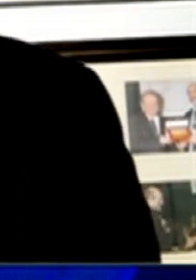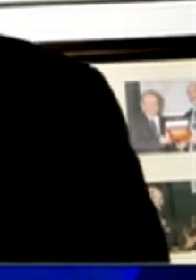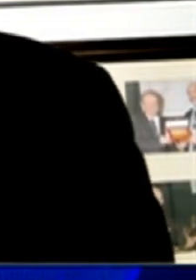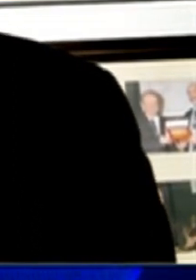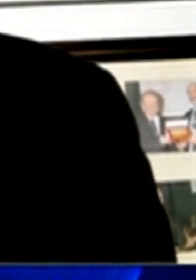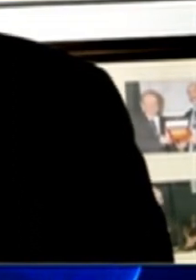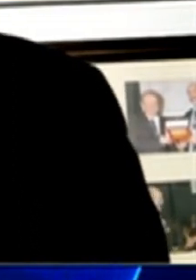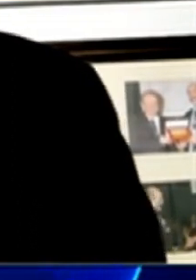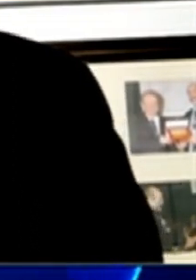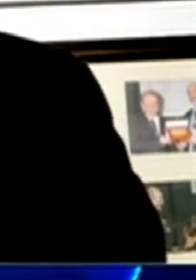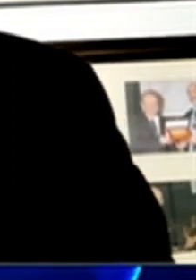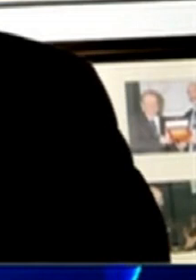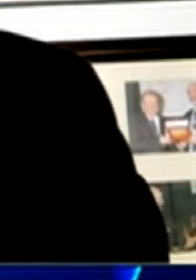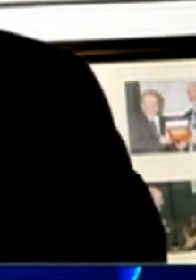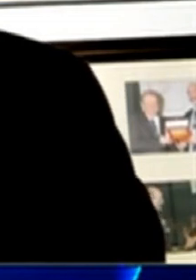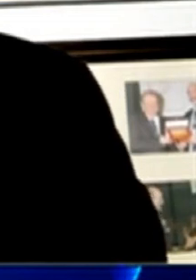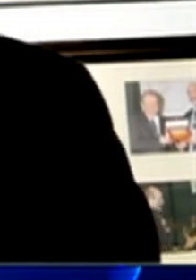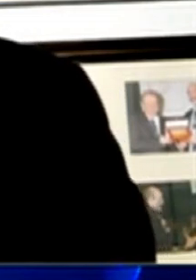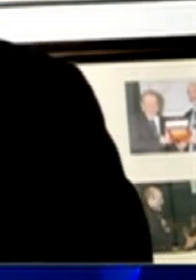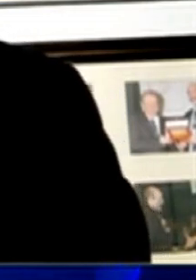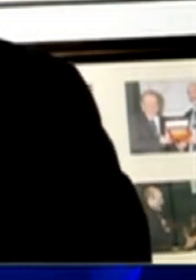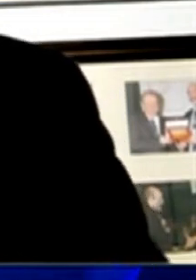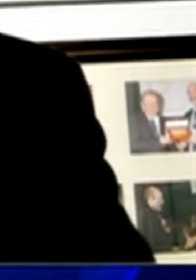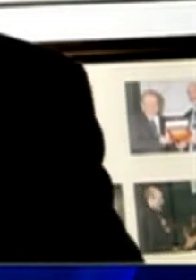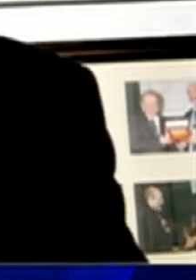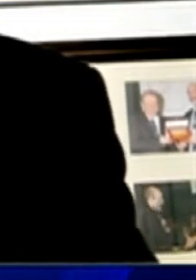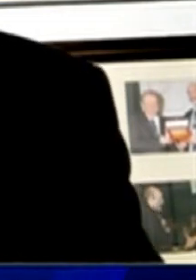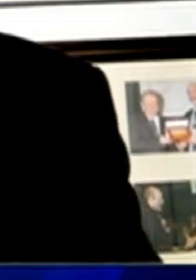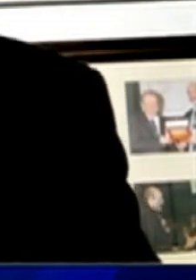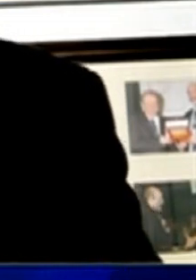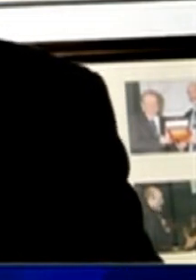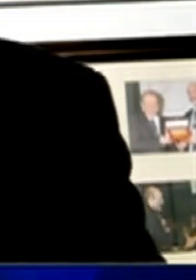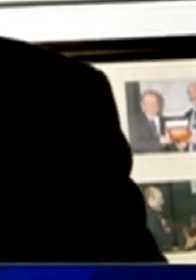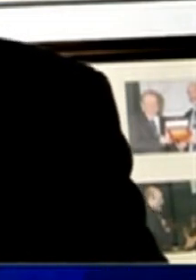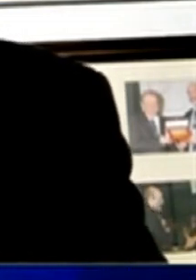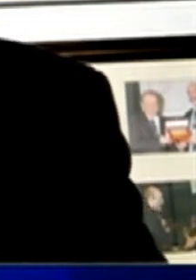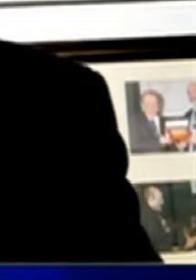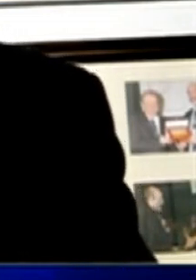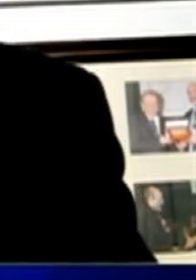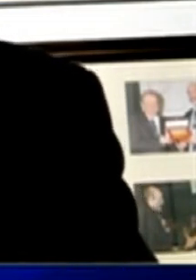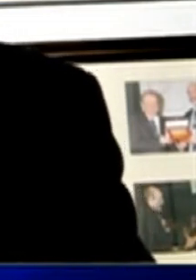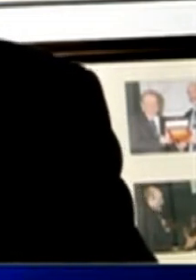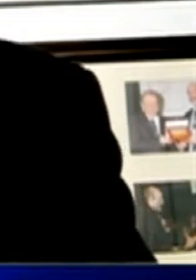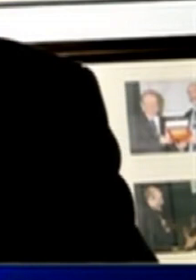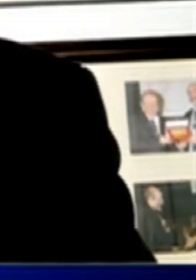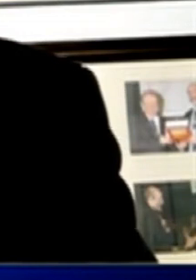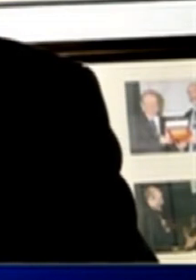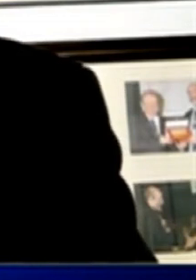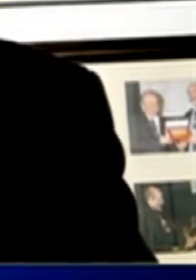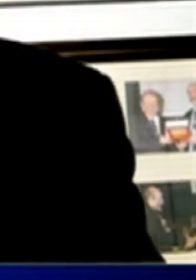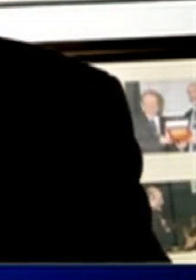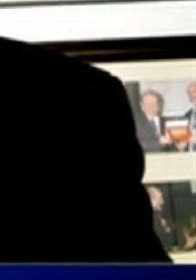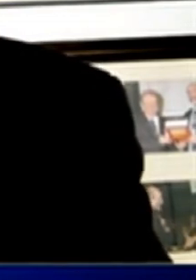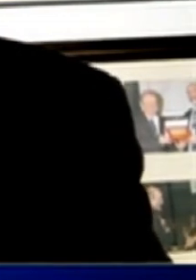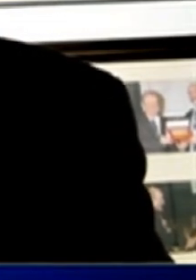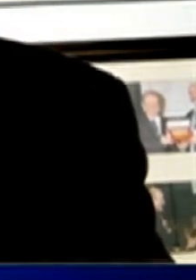medications. And people taking medications, no adverse effect. It is perfectly safe to go and take your vaccines.